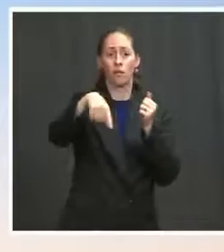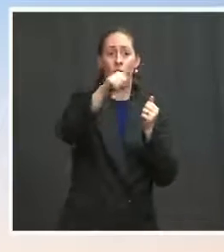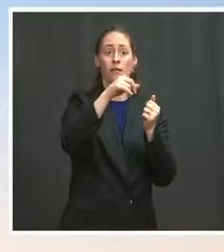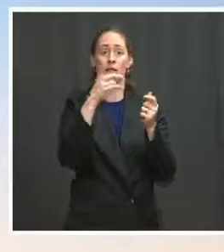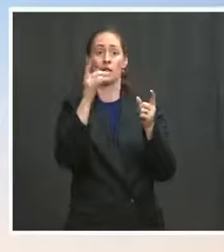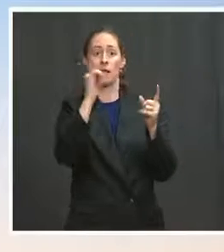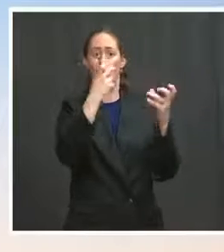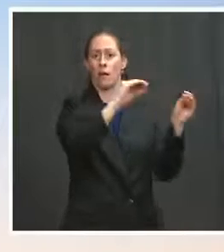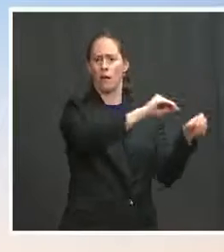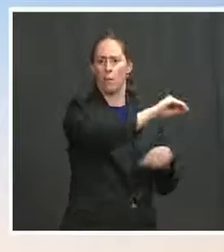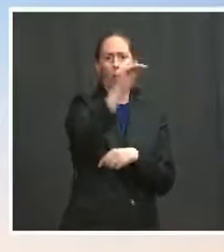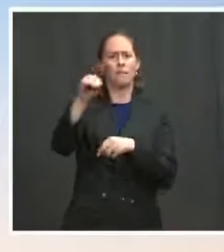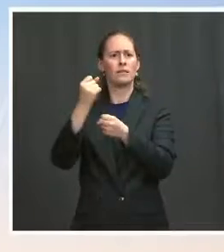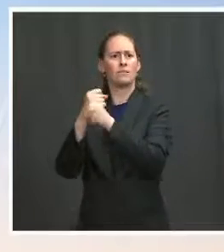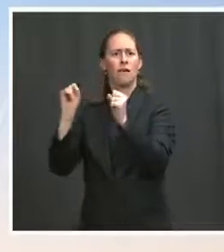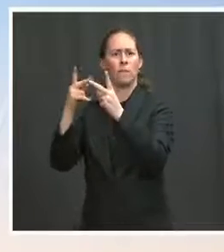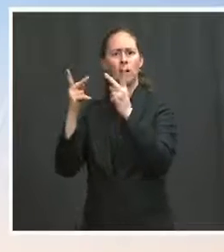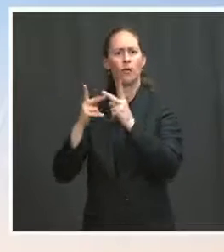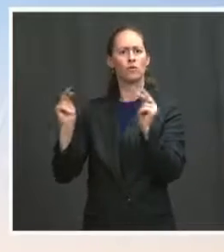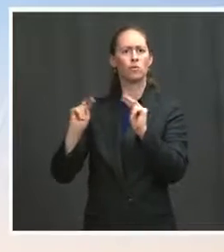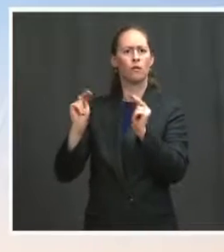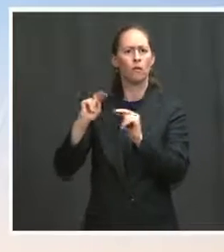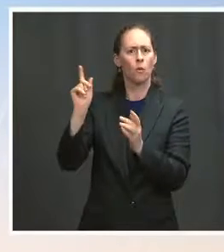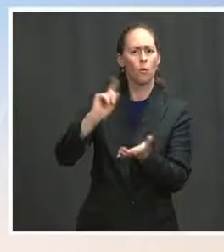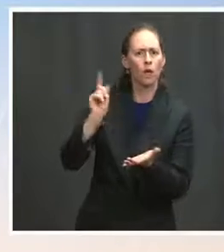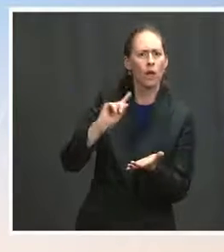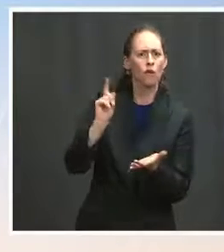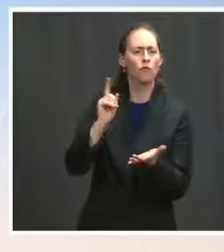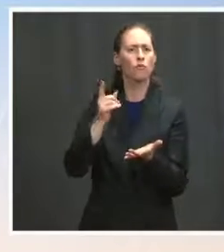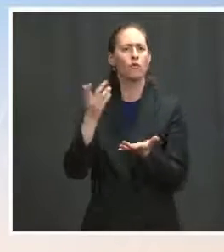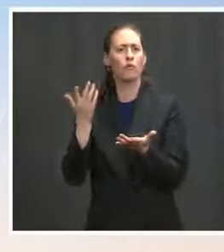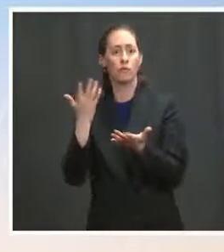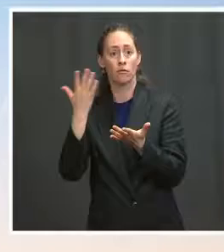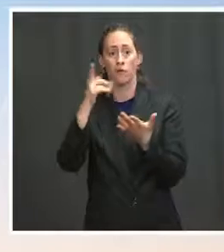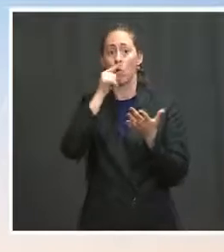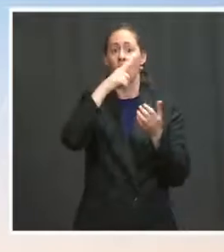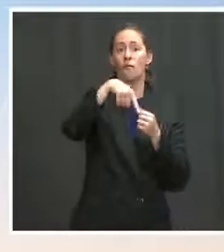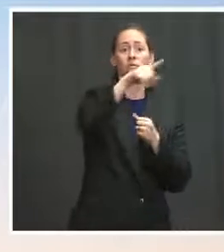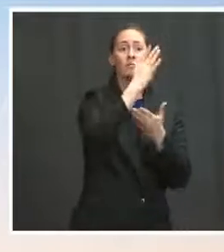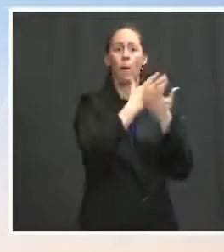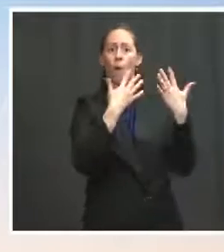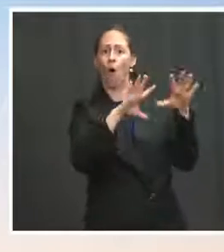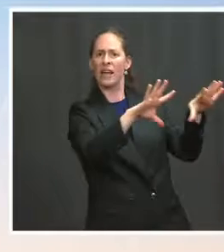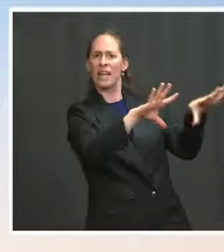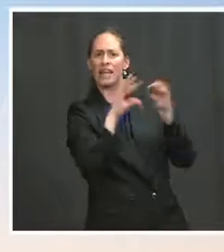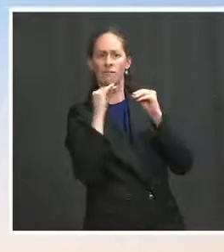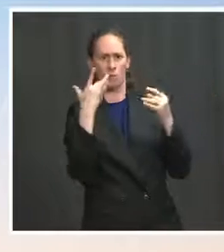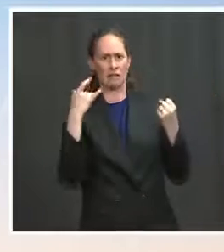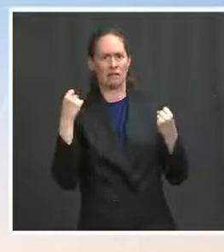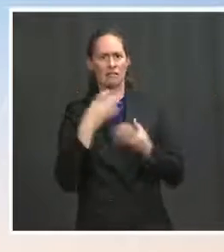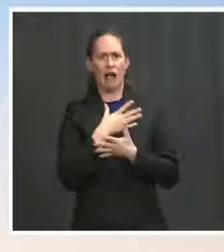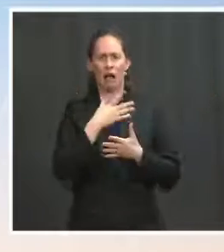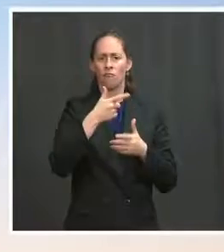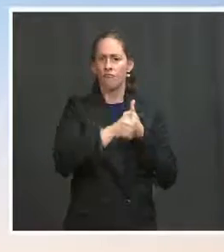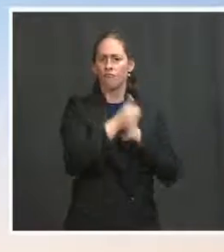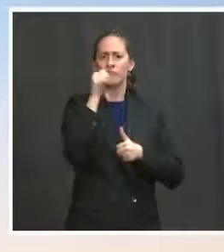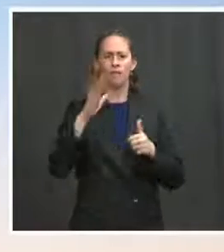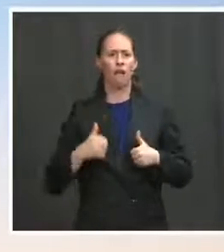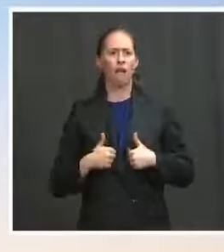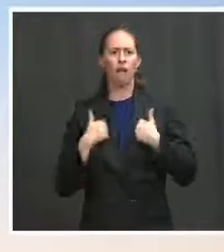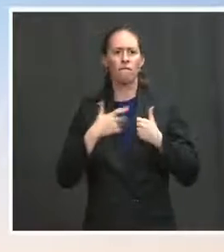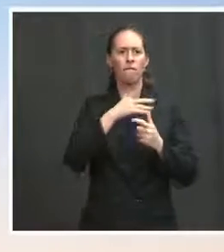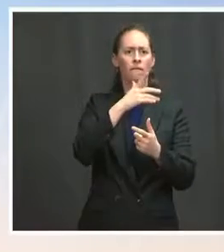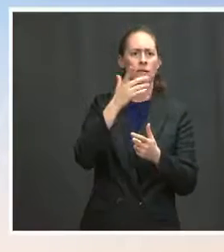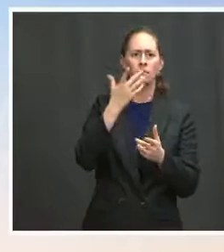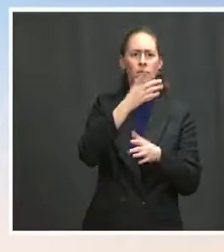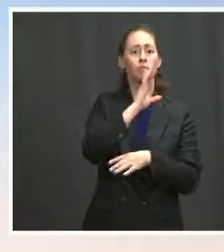that withdrawal include those who have already fled Afghanistan because of a fear of retaliation to places like Jordan or Egypt? Yeah,